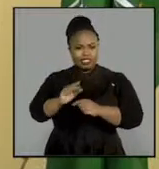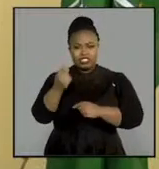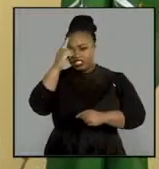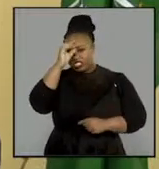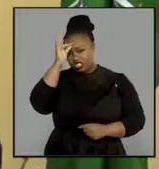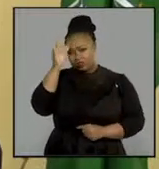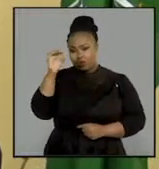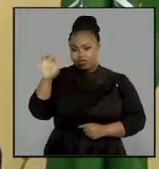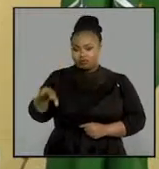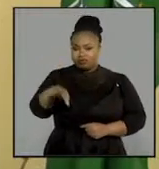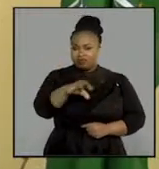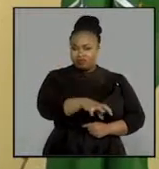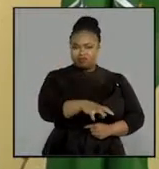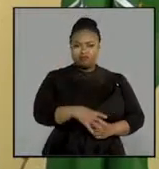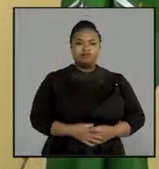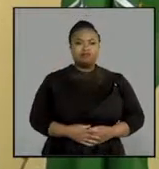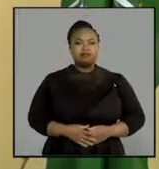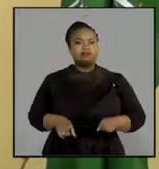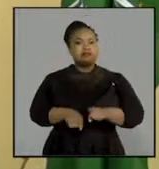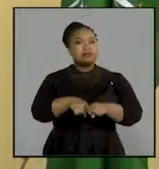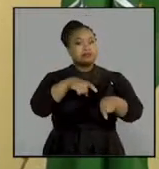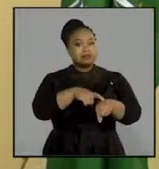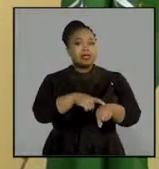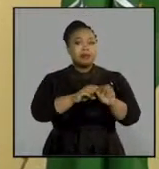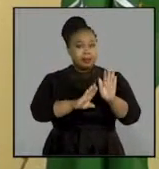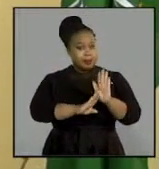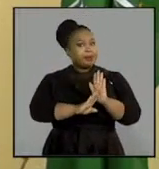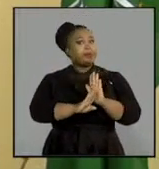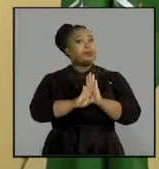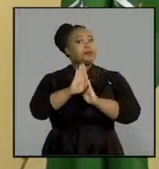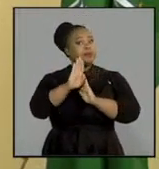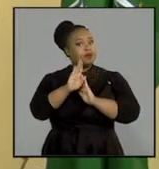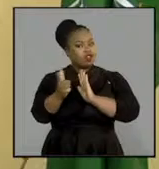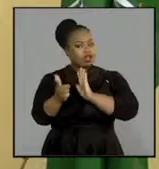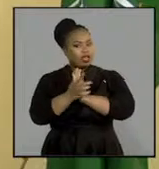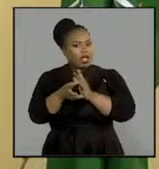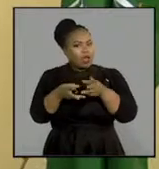There has been important legal reform as well.